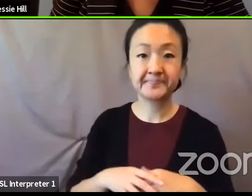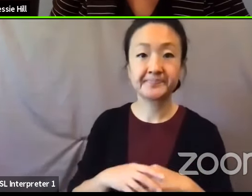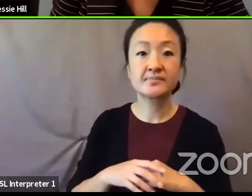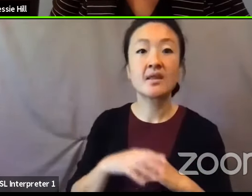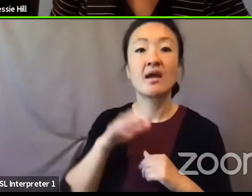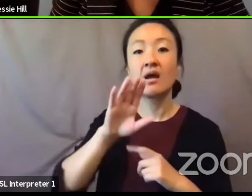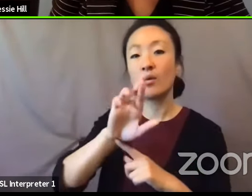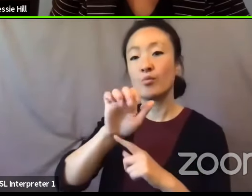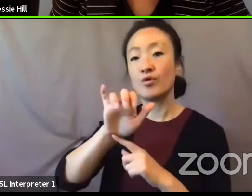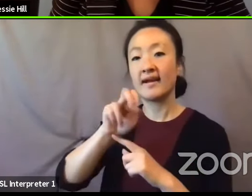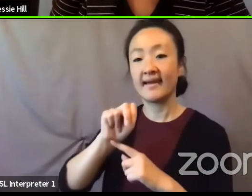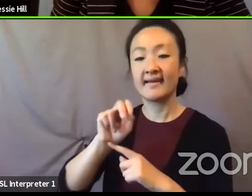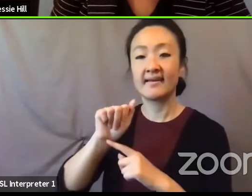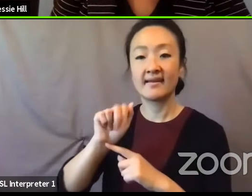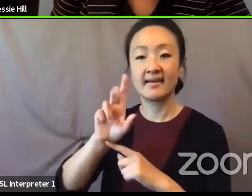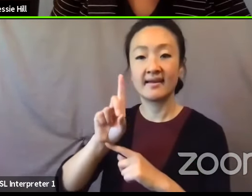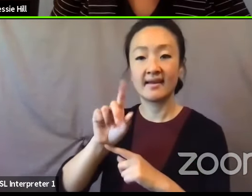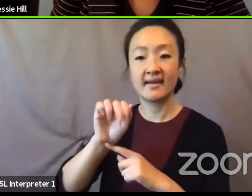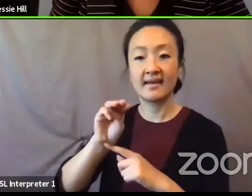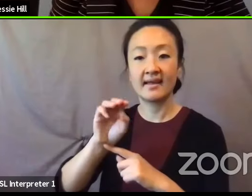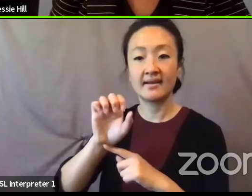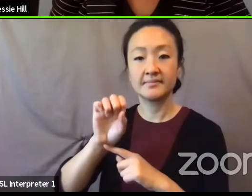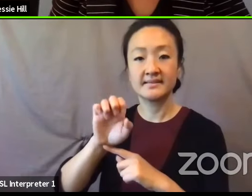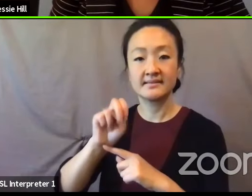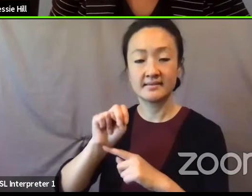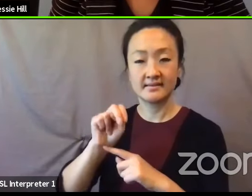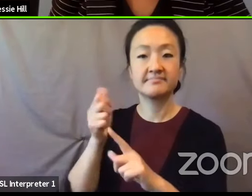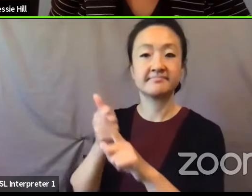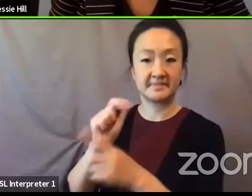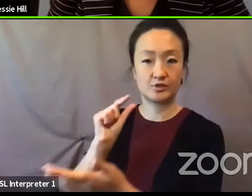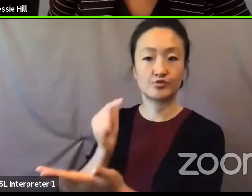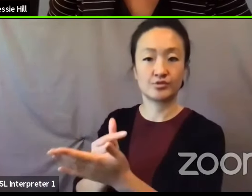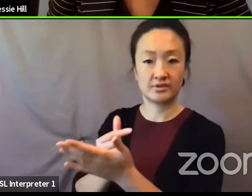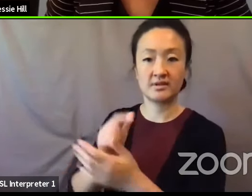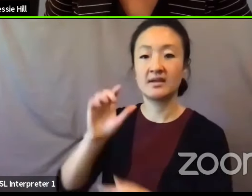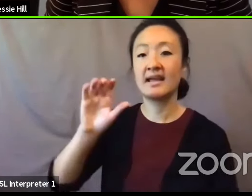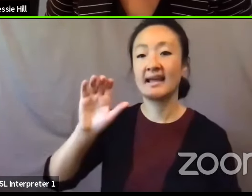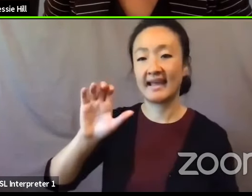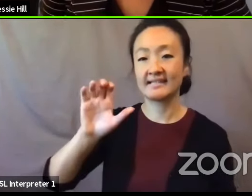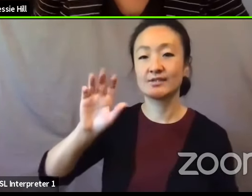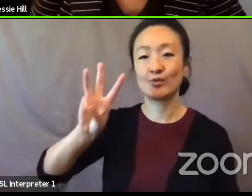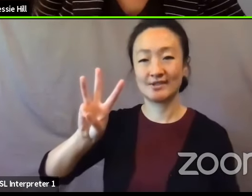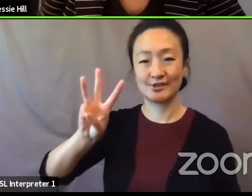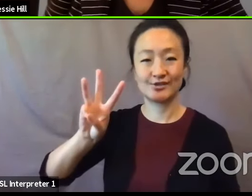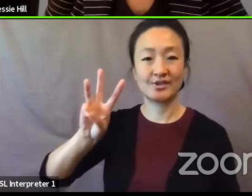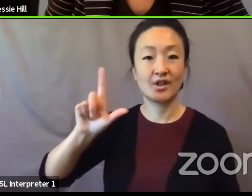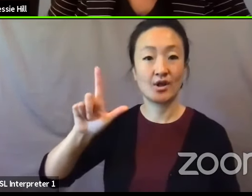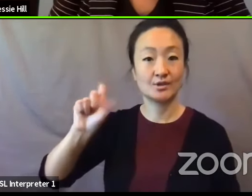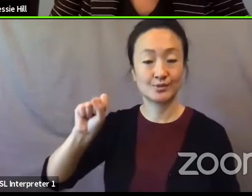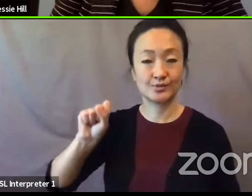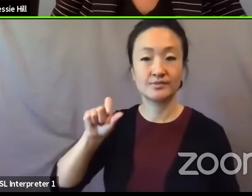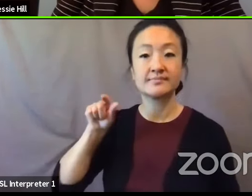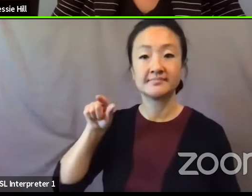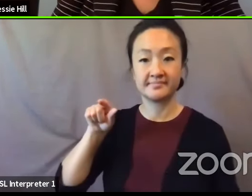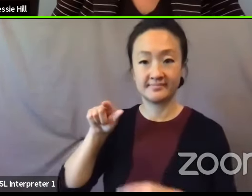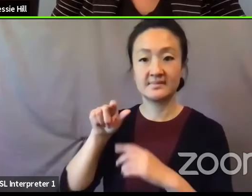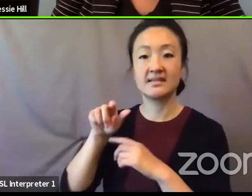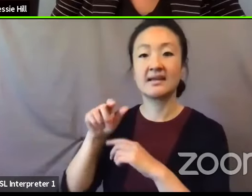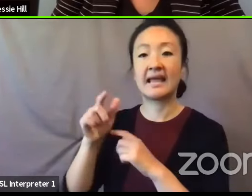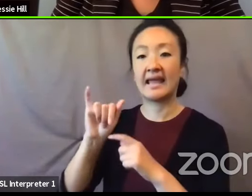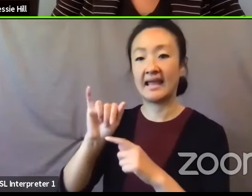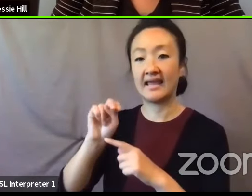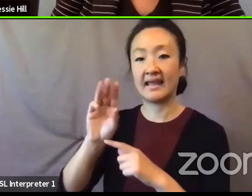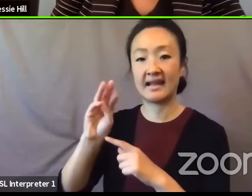Bryan Adamson, is a graduate of Case Western Law School and its incoming Associate Dean of Diversity